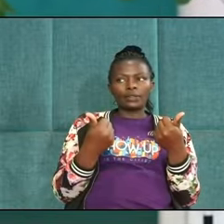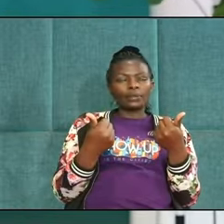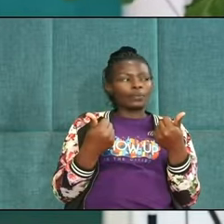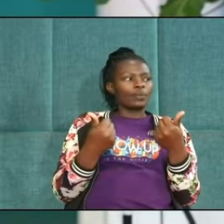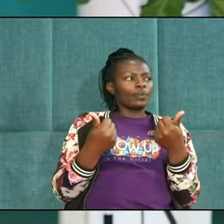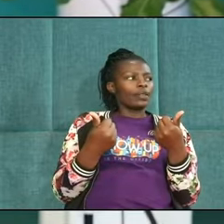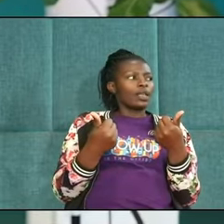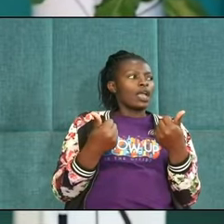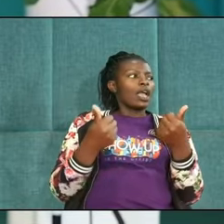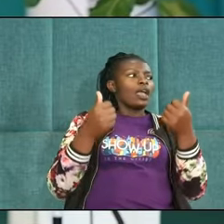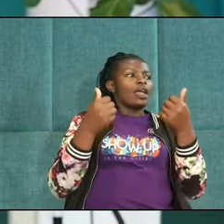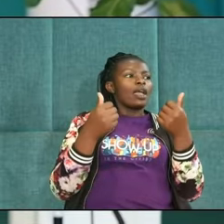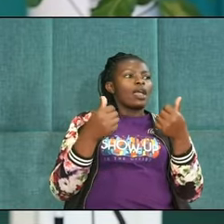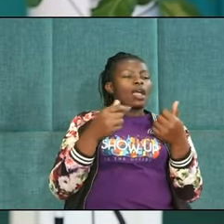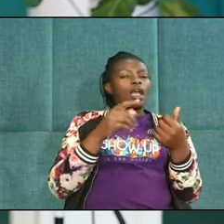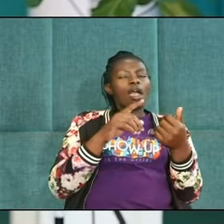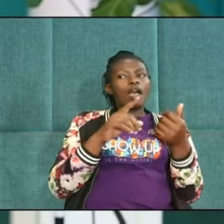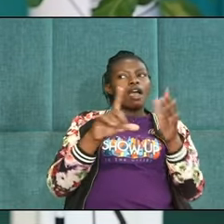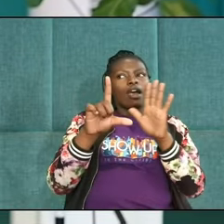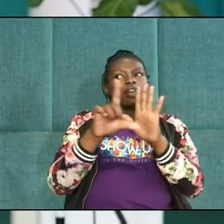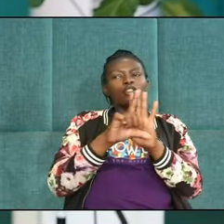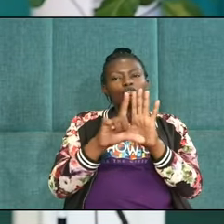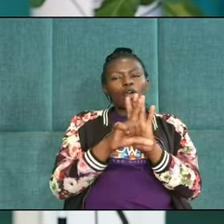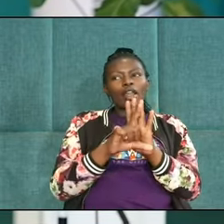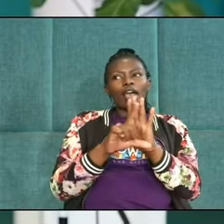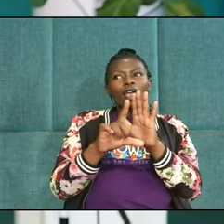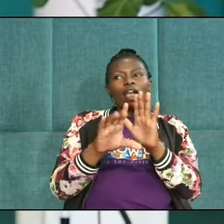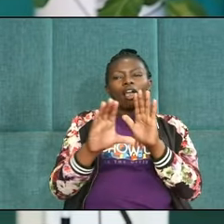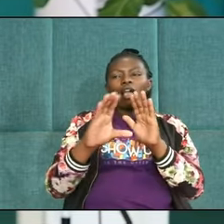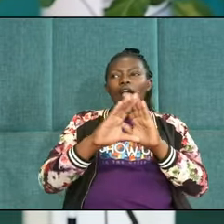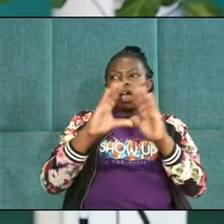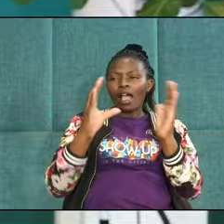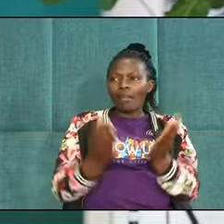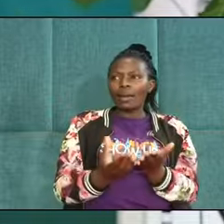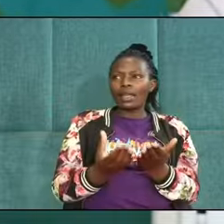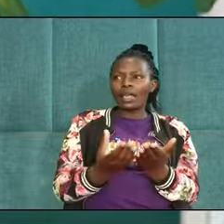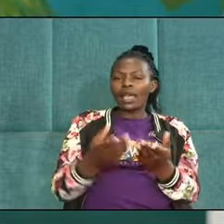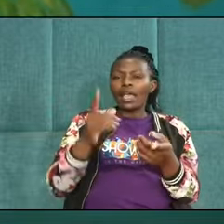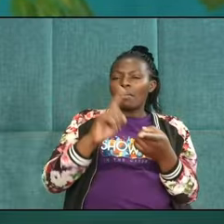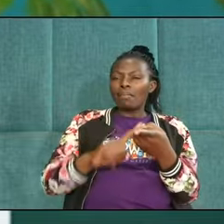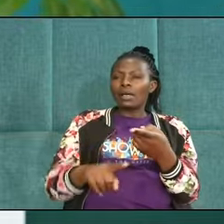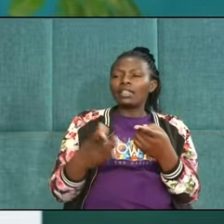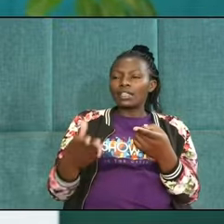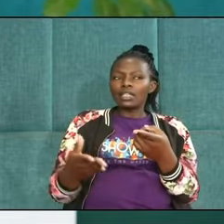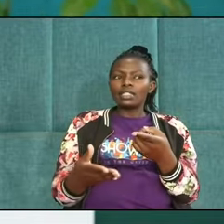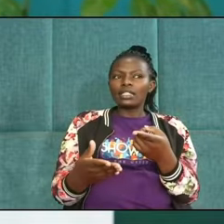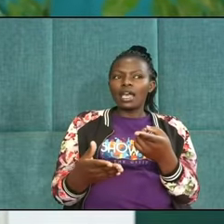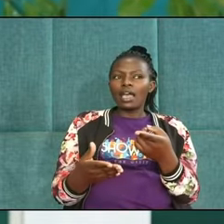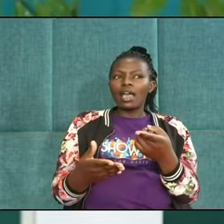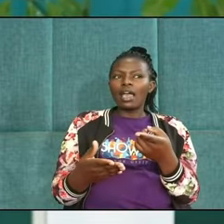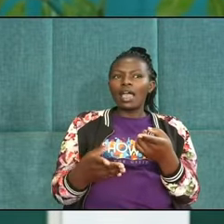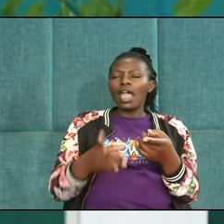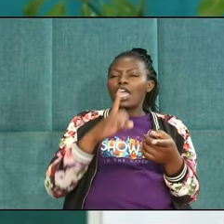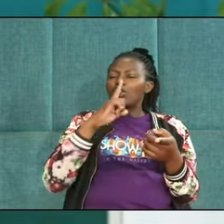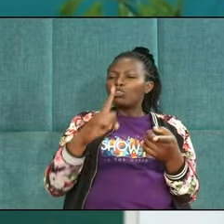insurance company. And this is not just an insurance company, but it is an assurance